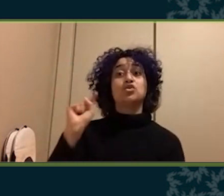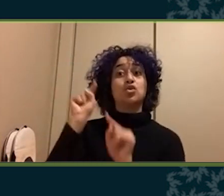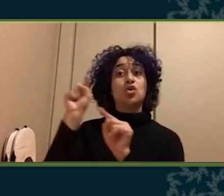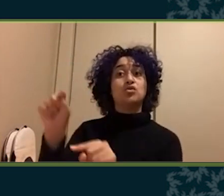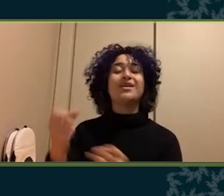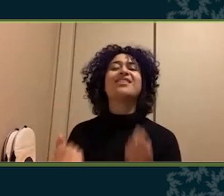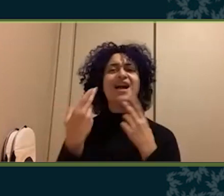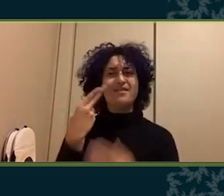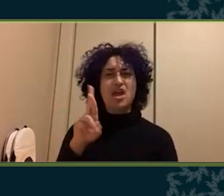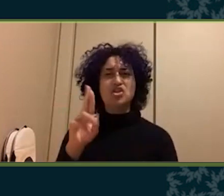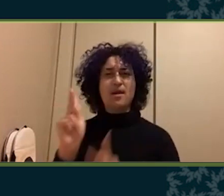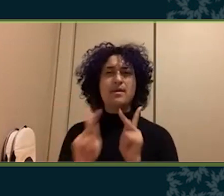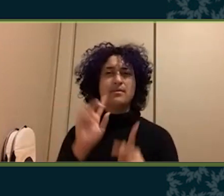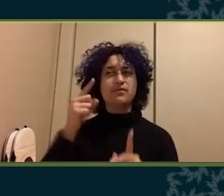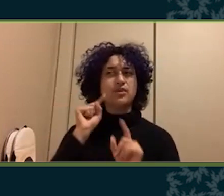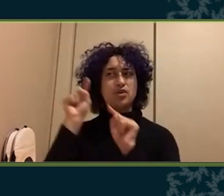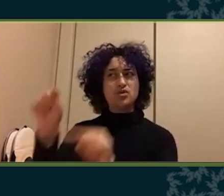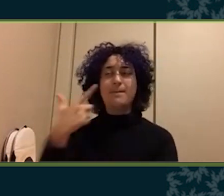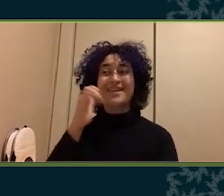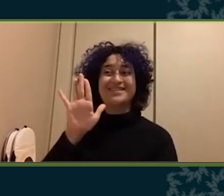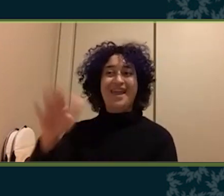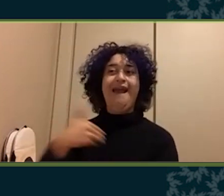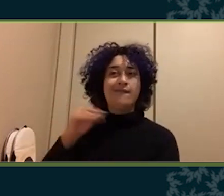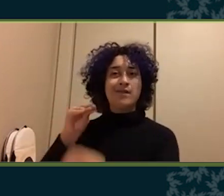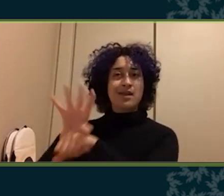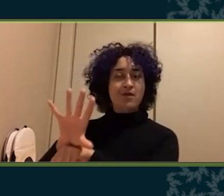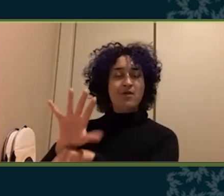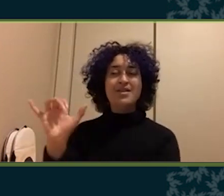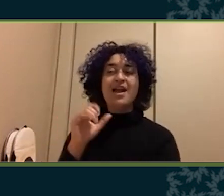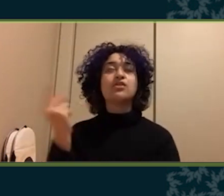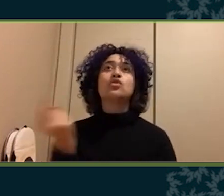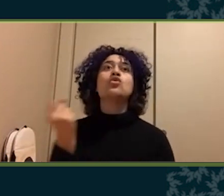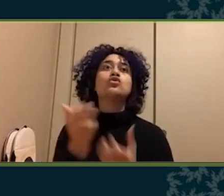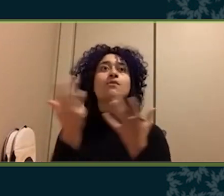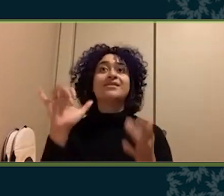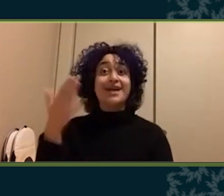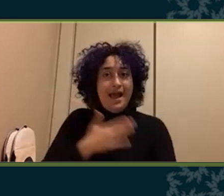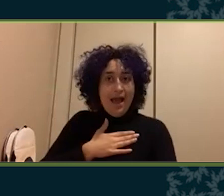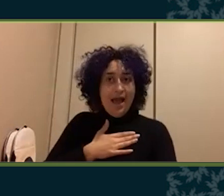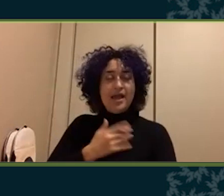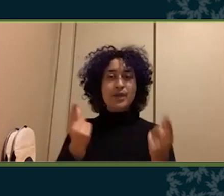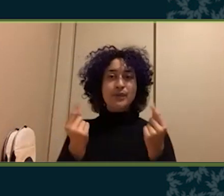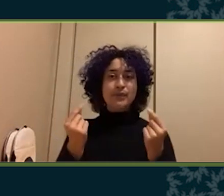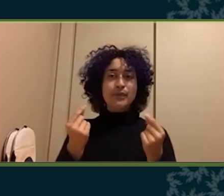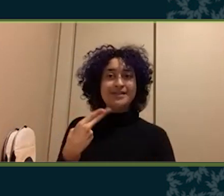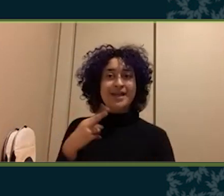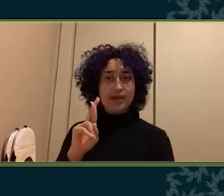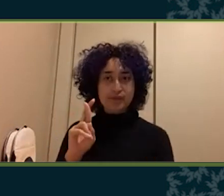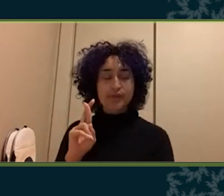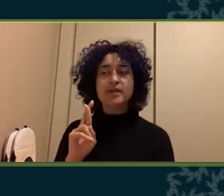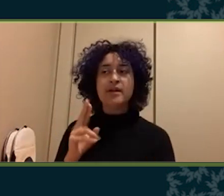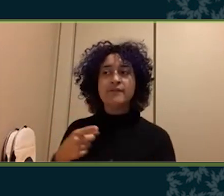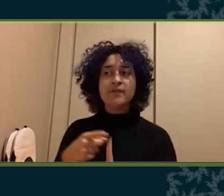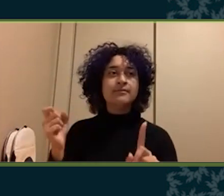first go-to, because they have such an influence, right? Like there's only so much that I can do as HR from a